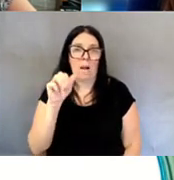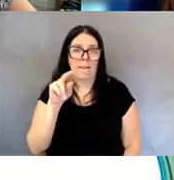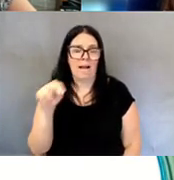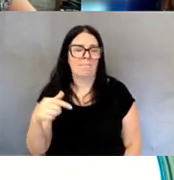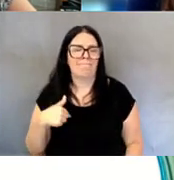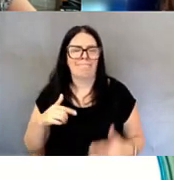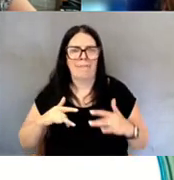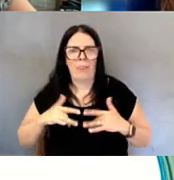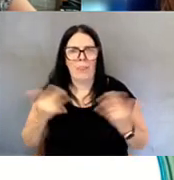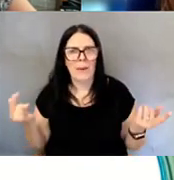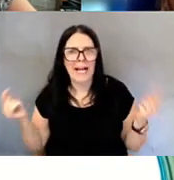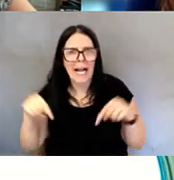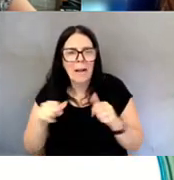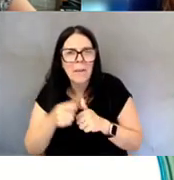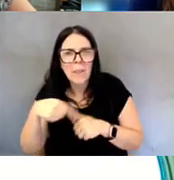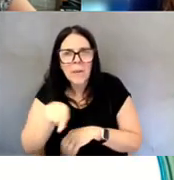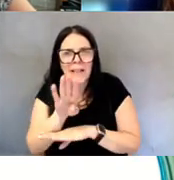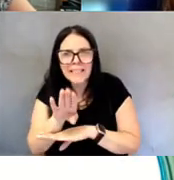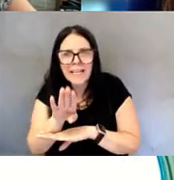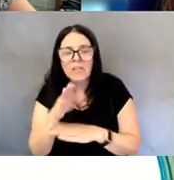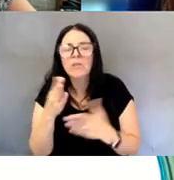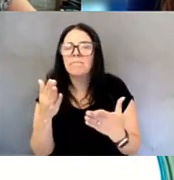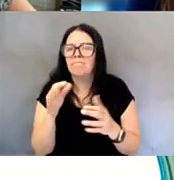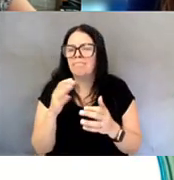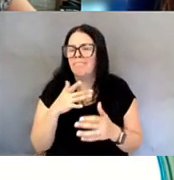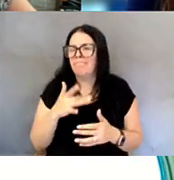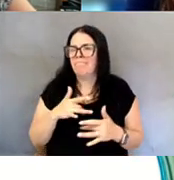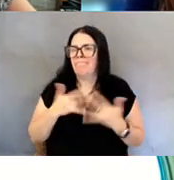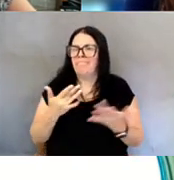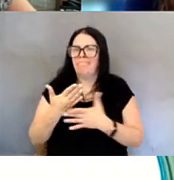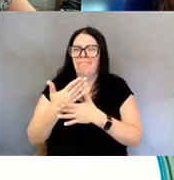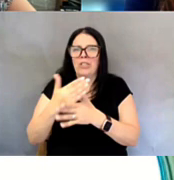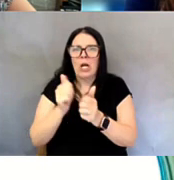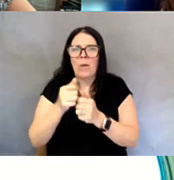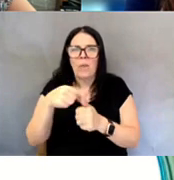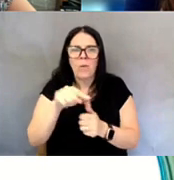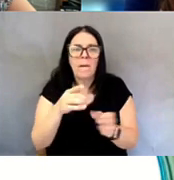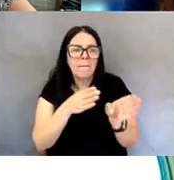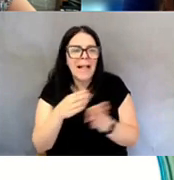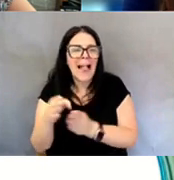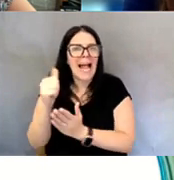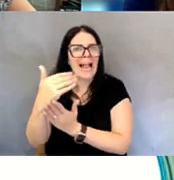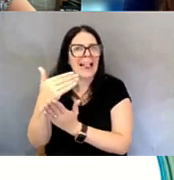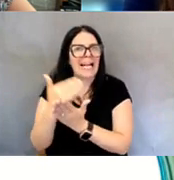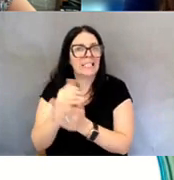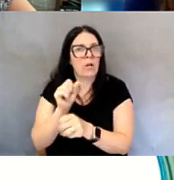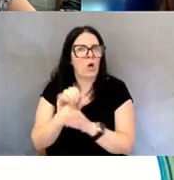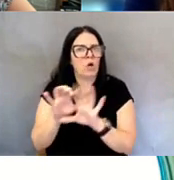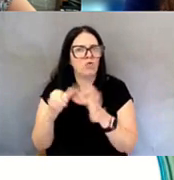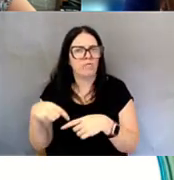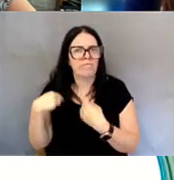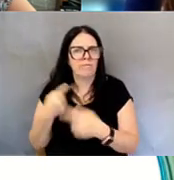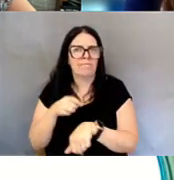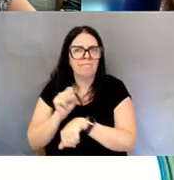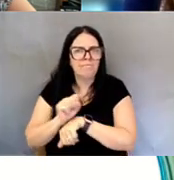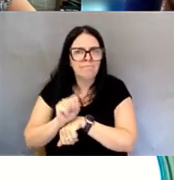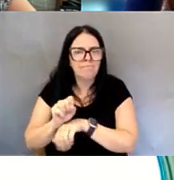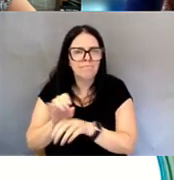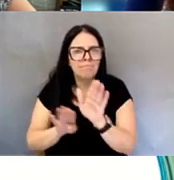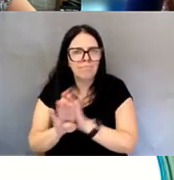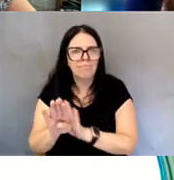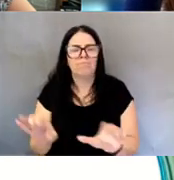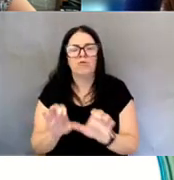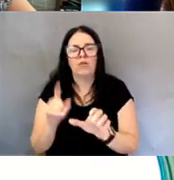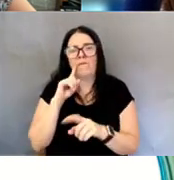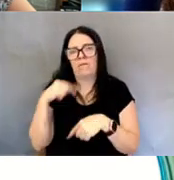with you this afternoon to share with you a little bit of what the Planning a Lesson working group has worked on for the last